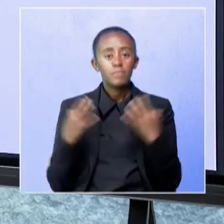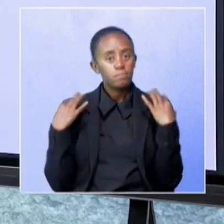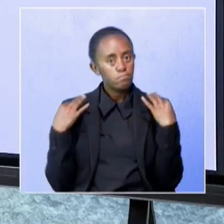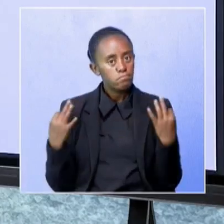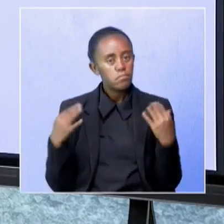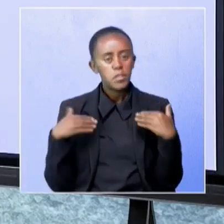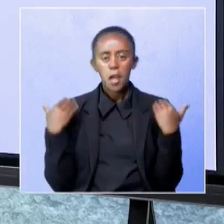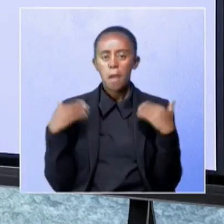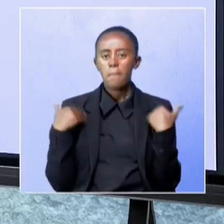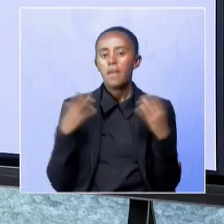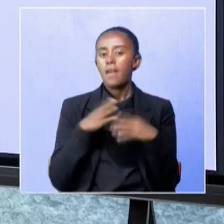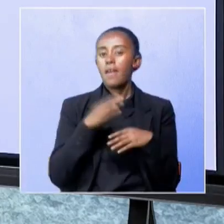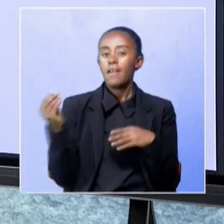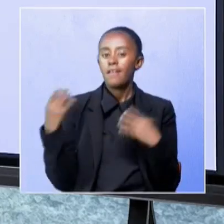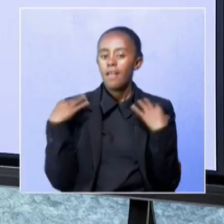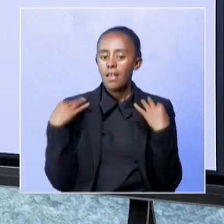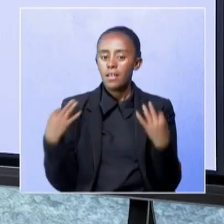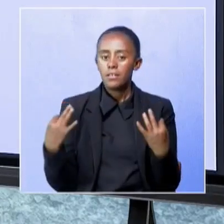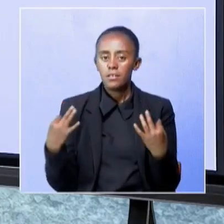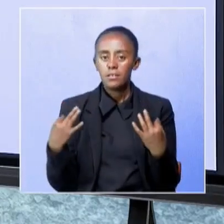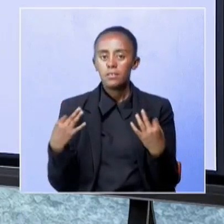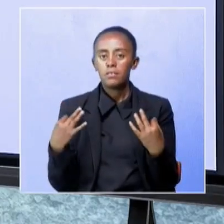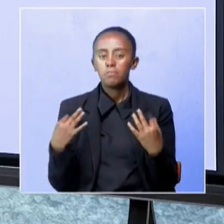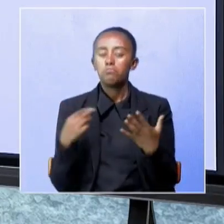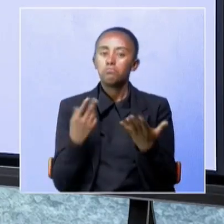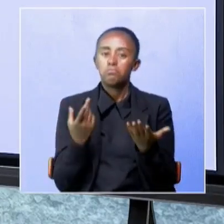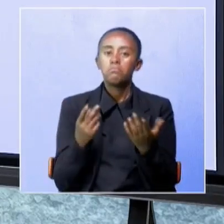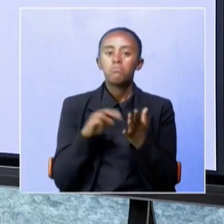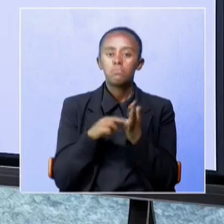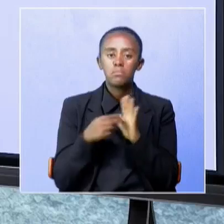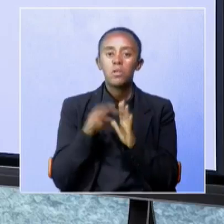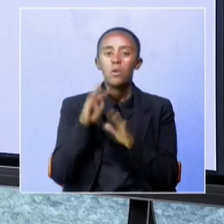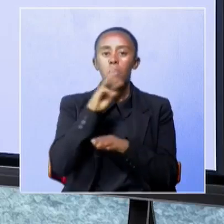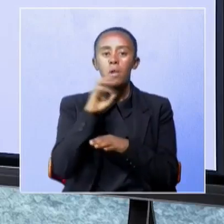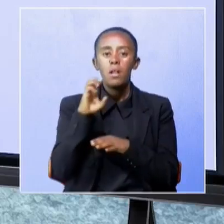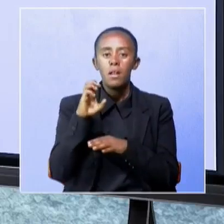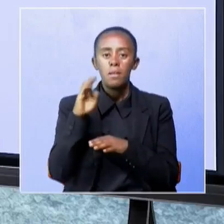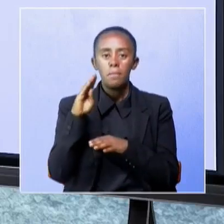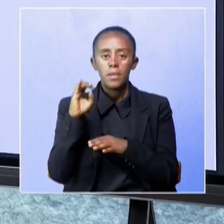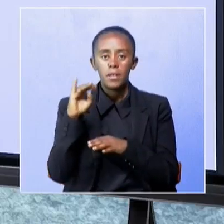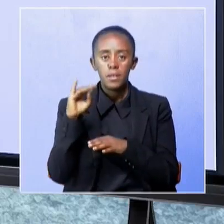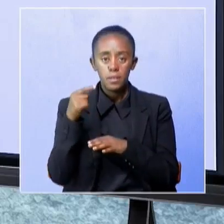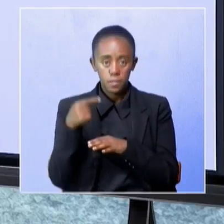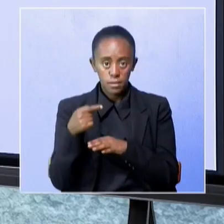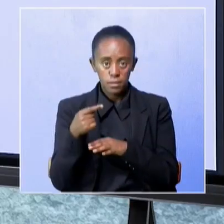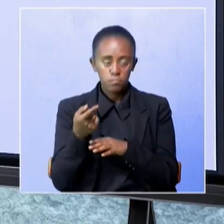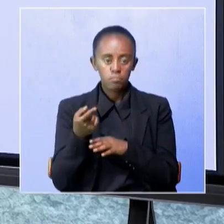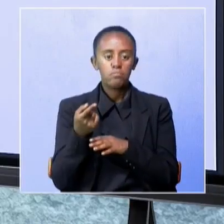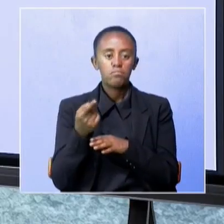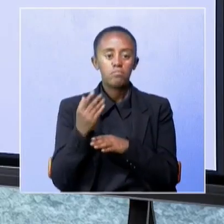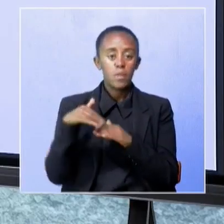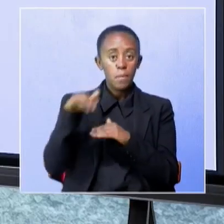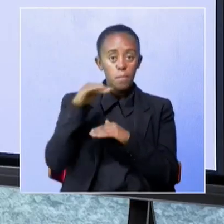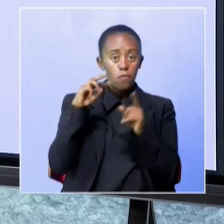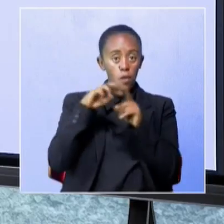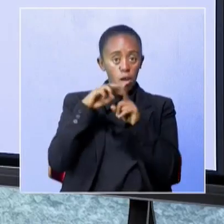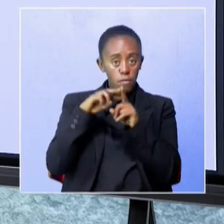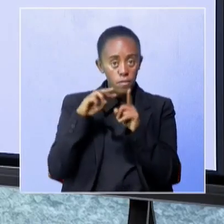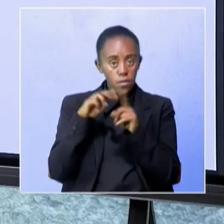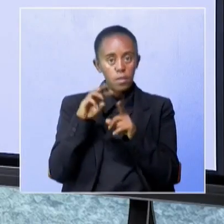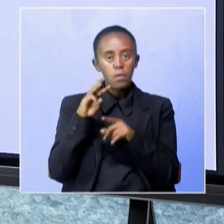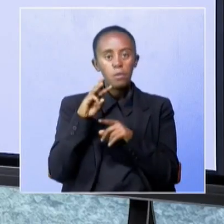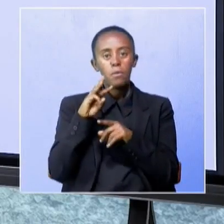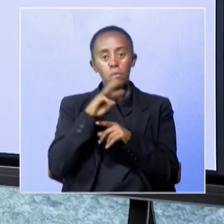Happy and healthy. Yes, the state of being happy and healthy. If in the above vocabulary, if you